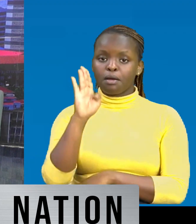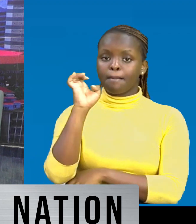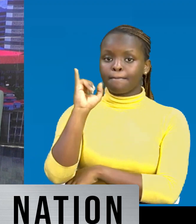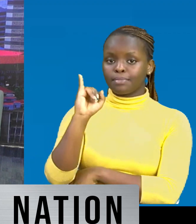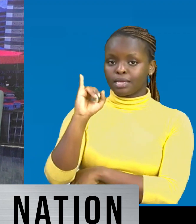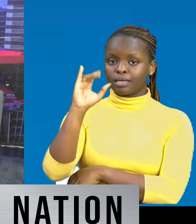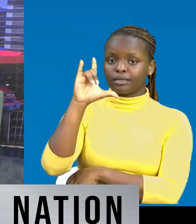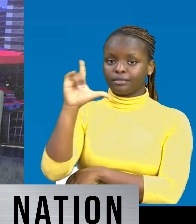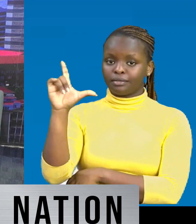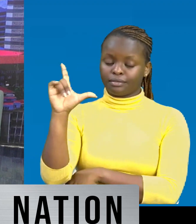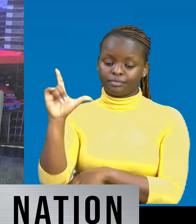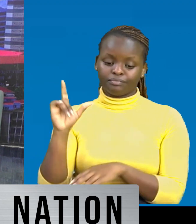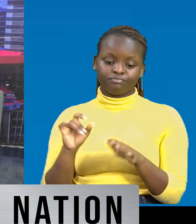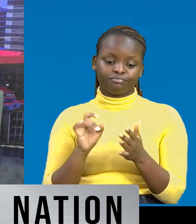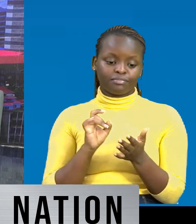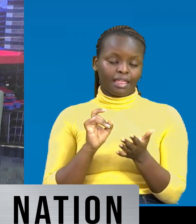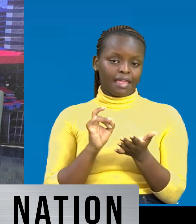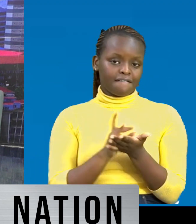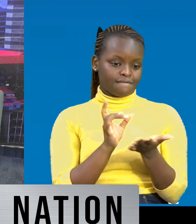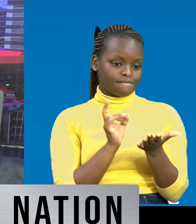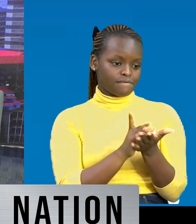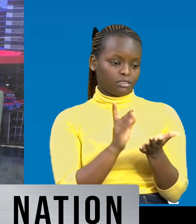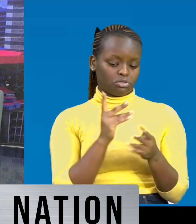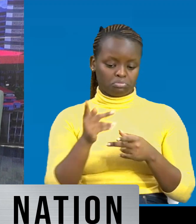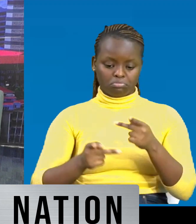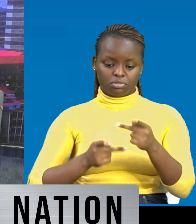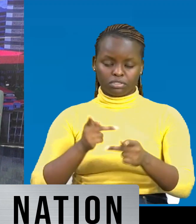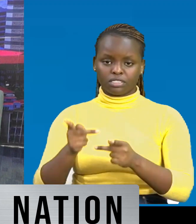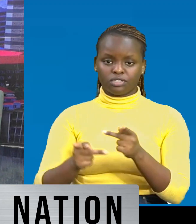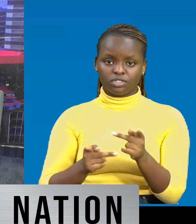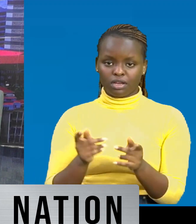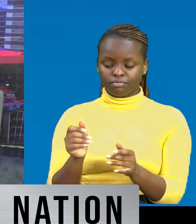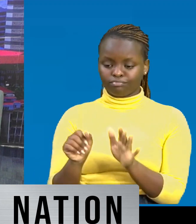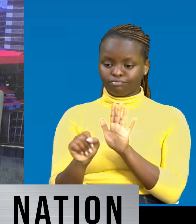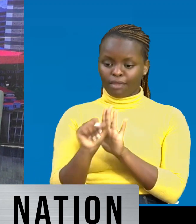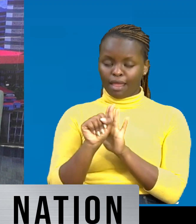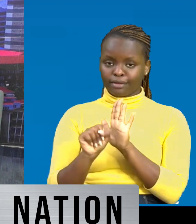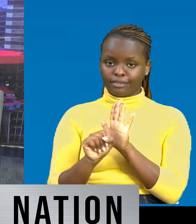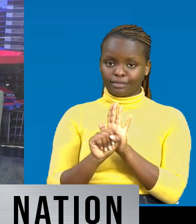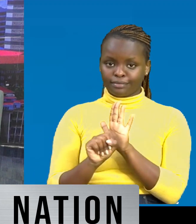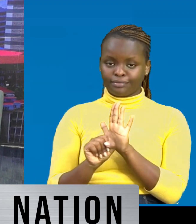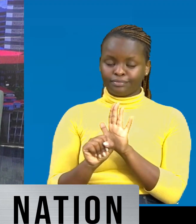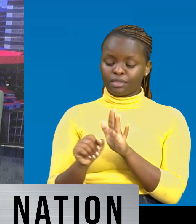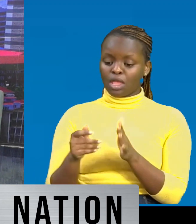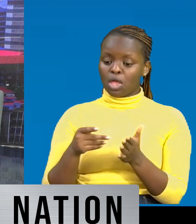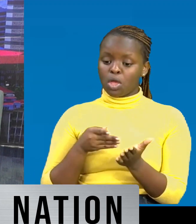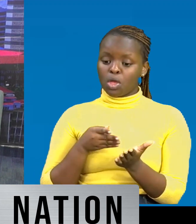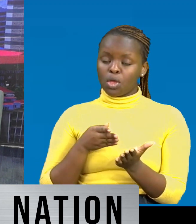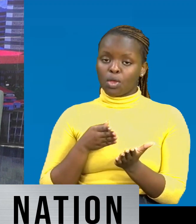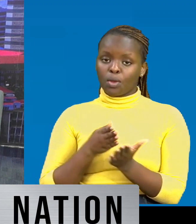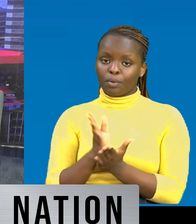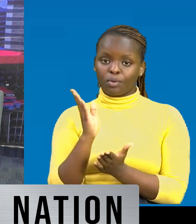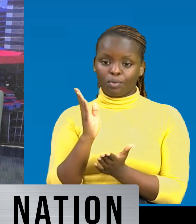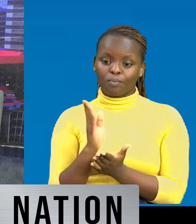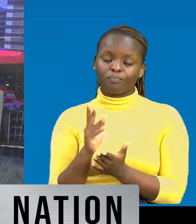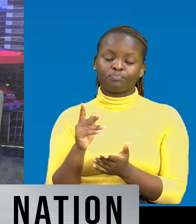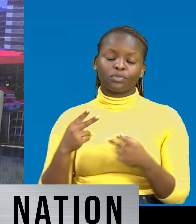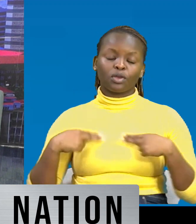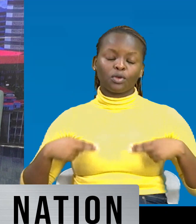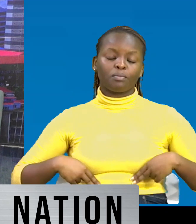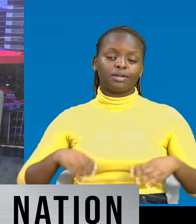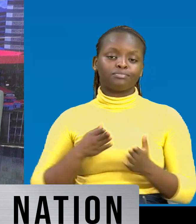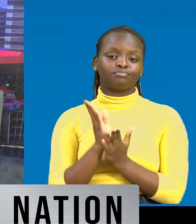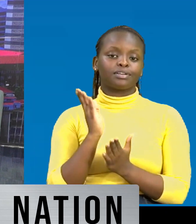evictions procedure bill, or rather an act that basically means that the human rights of that person do not really